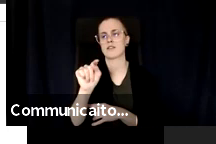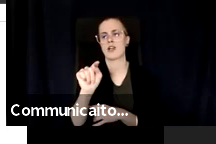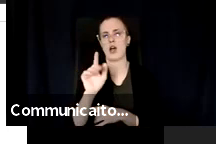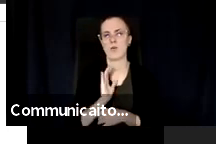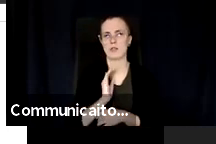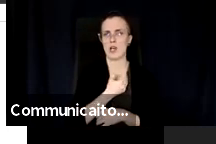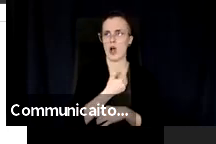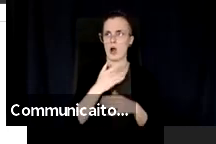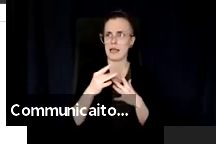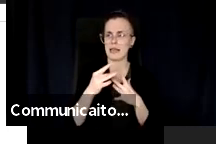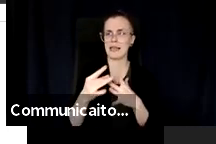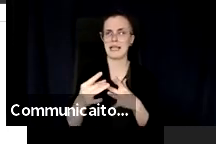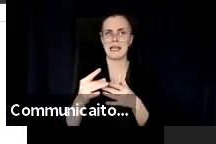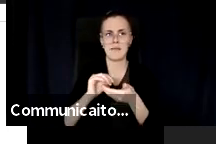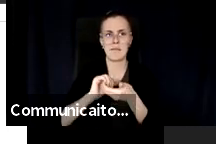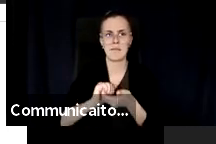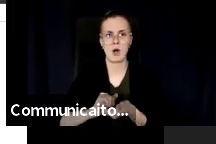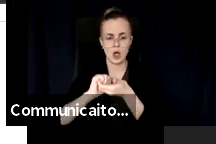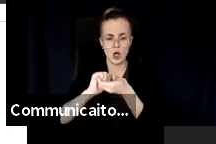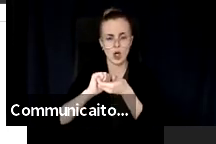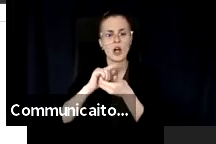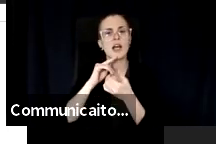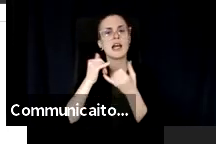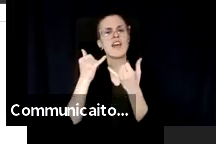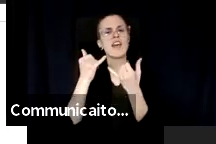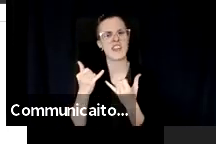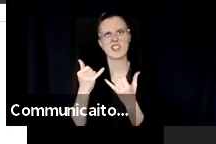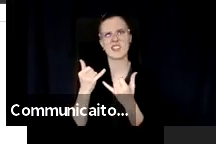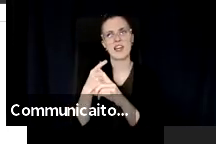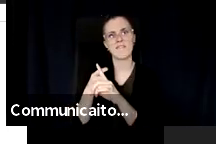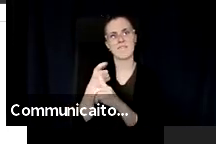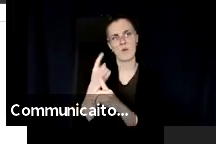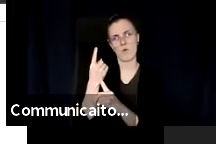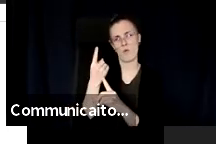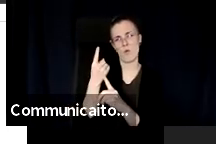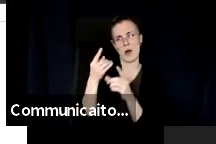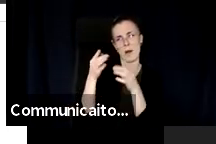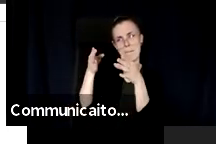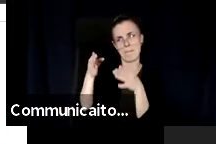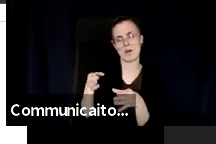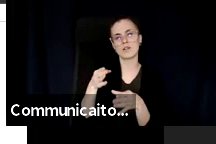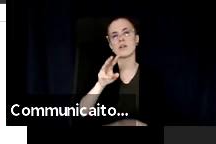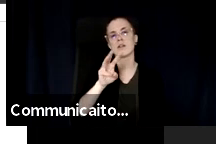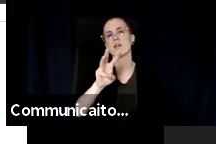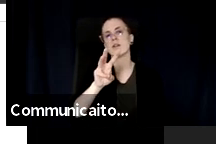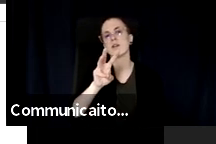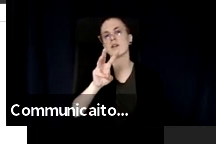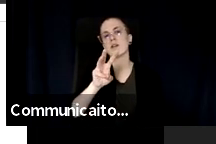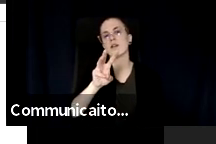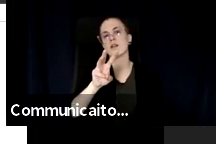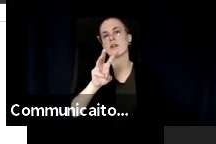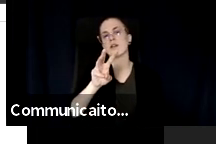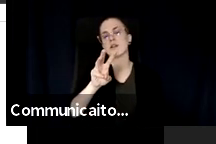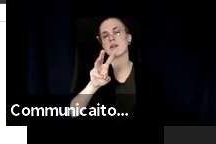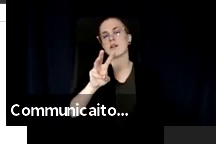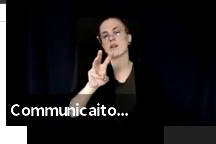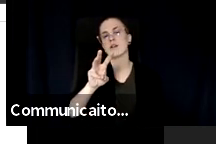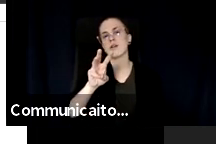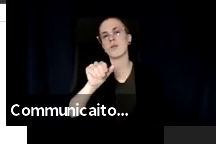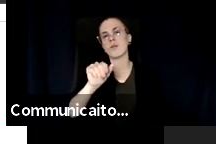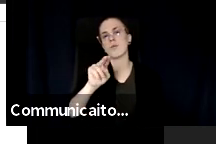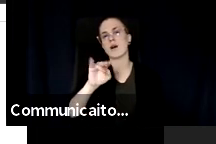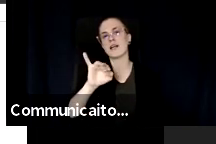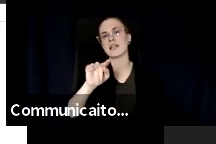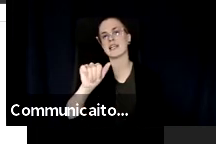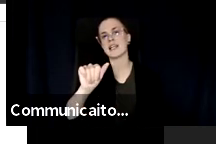of the vision of one person in particular. I'd like to thank Ms. Juanita Weber and the Civil